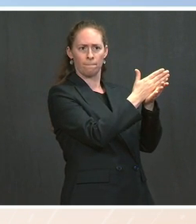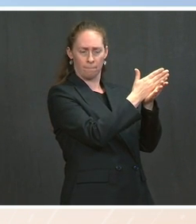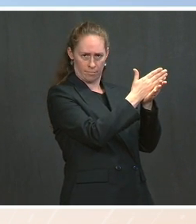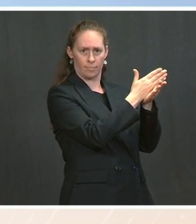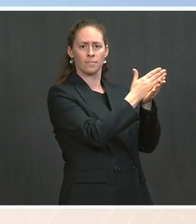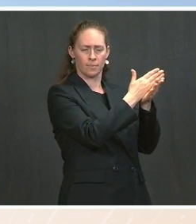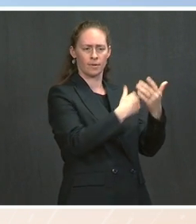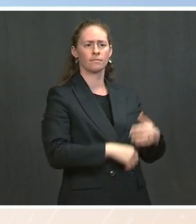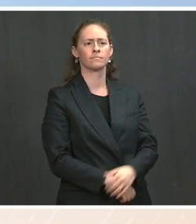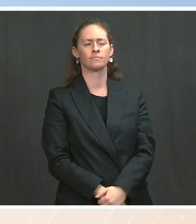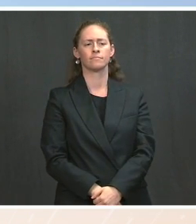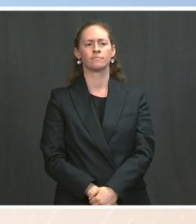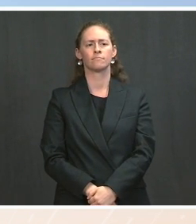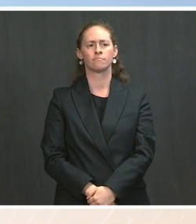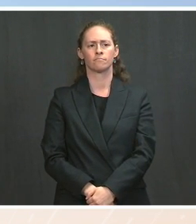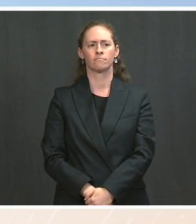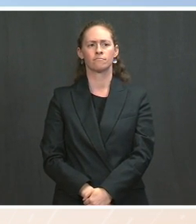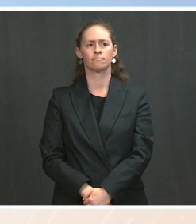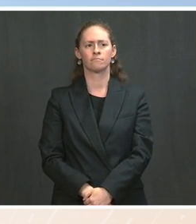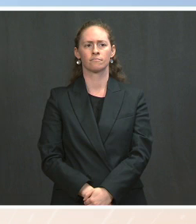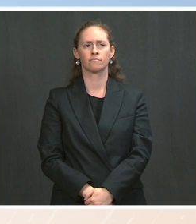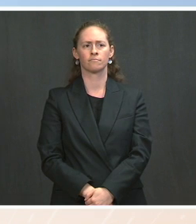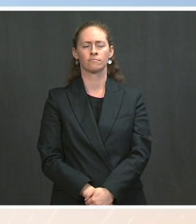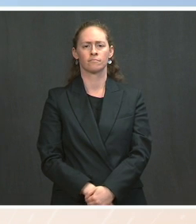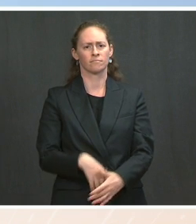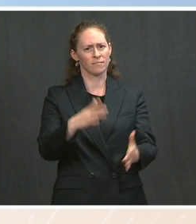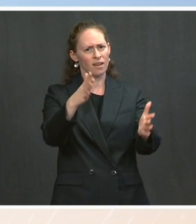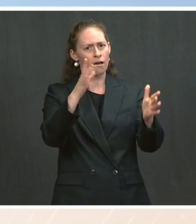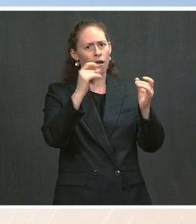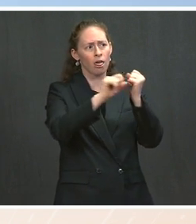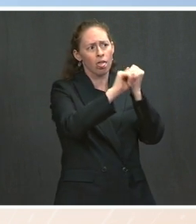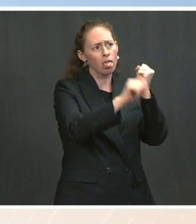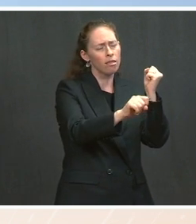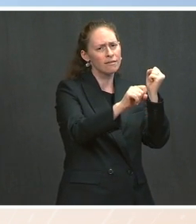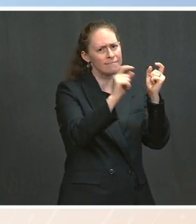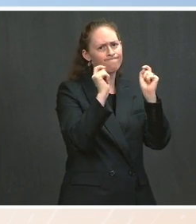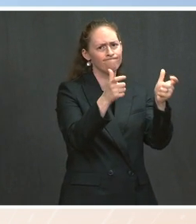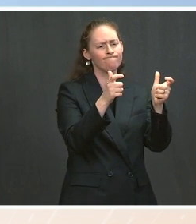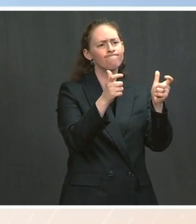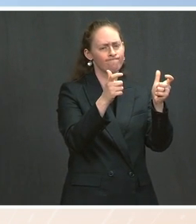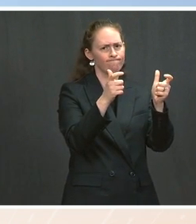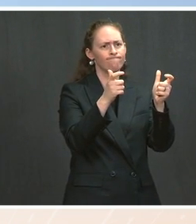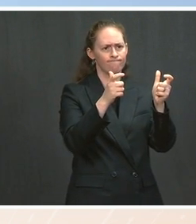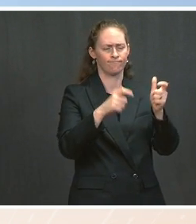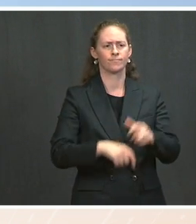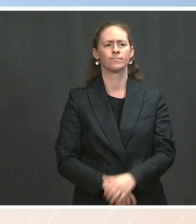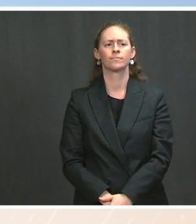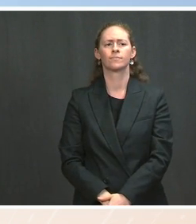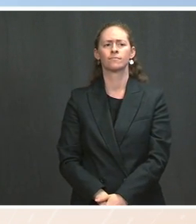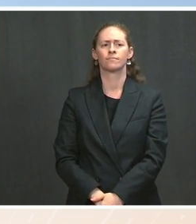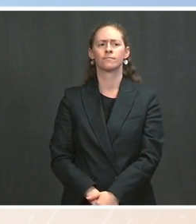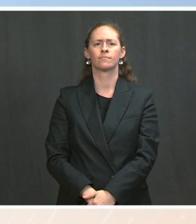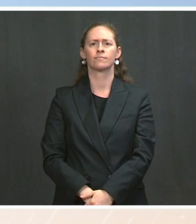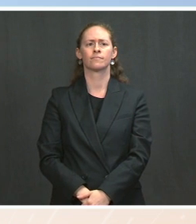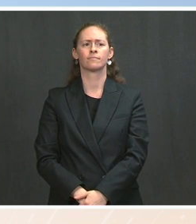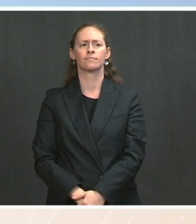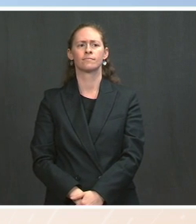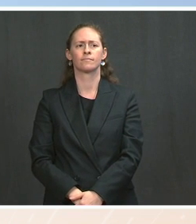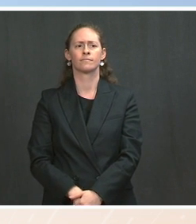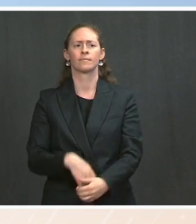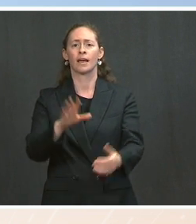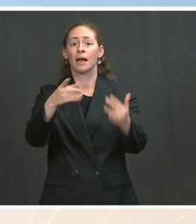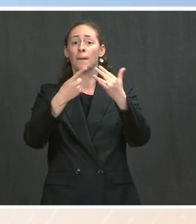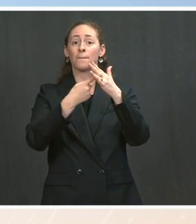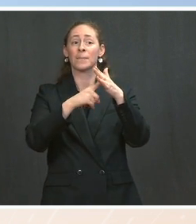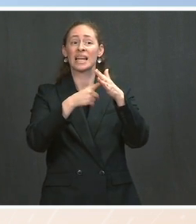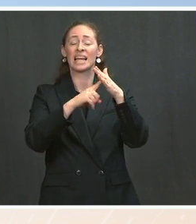quickly as possible. And at the beginning, that seemed highly unlikely, given there were thousands of rockets falling on Tel Aviv and the Israelis were on a war